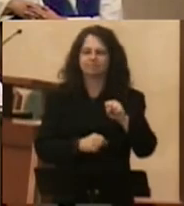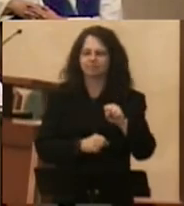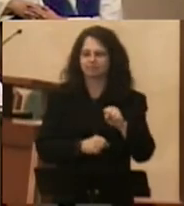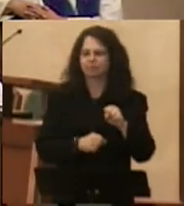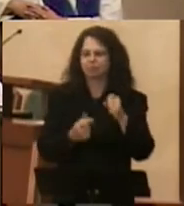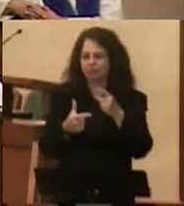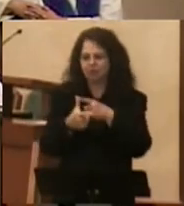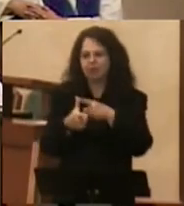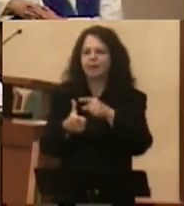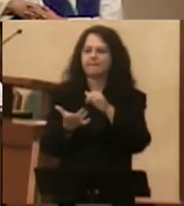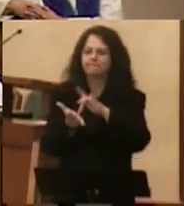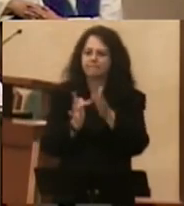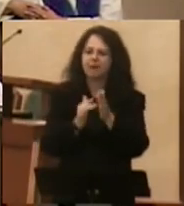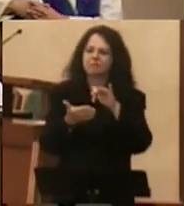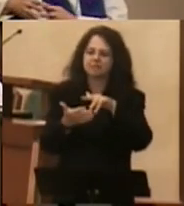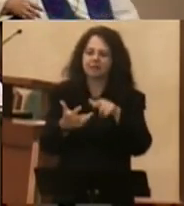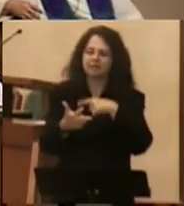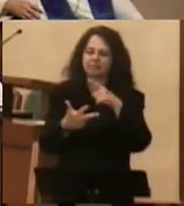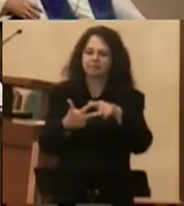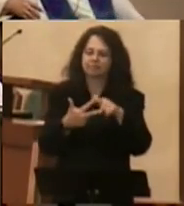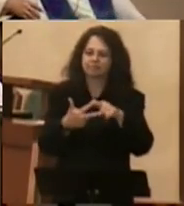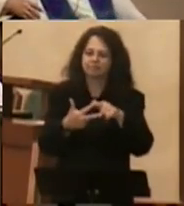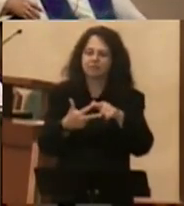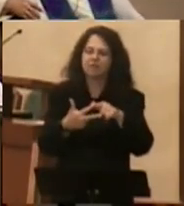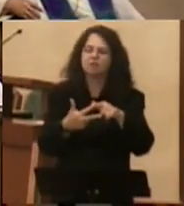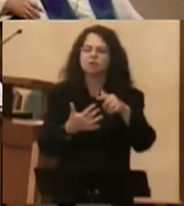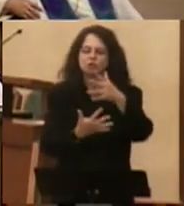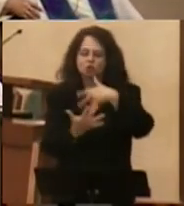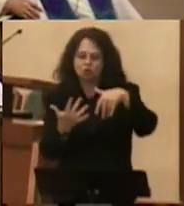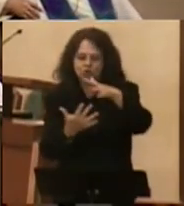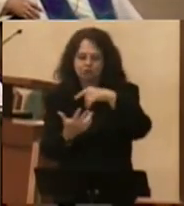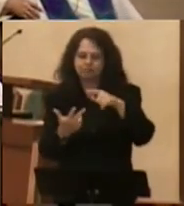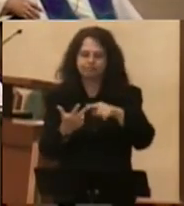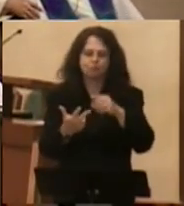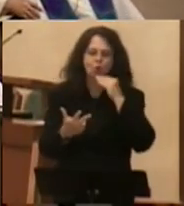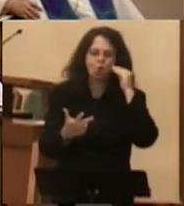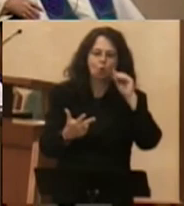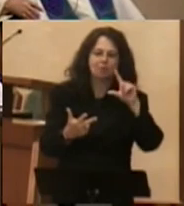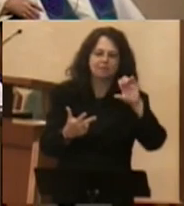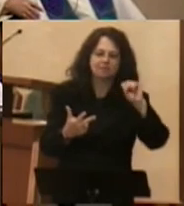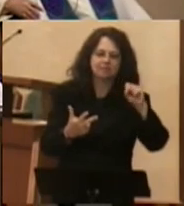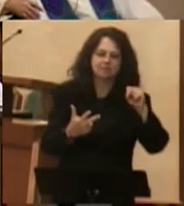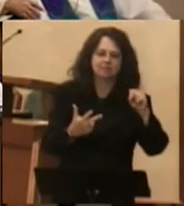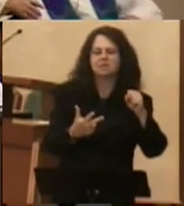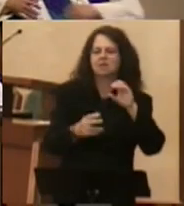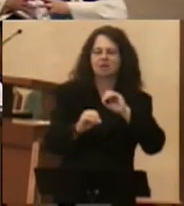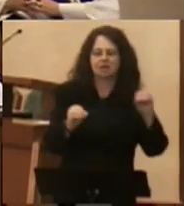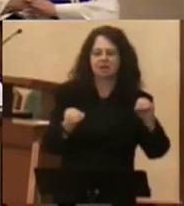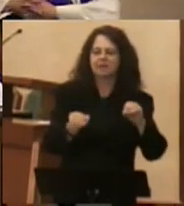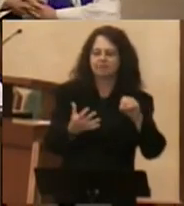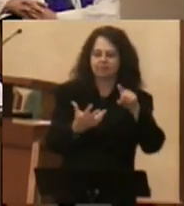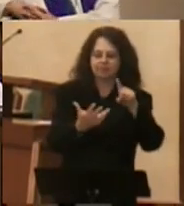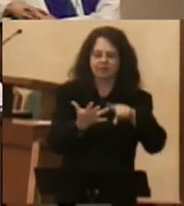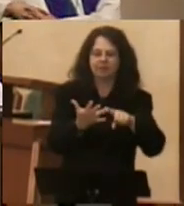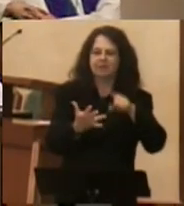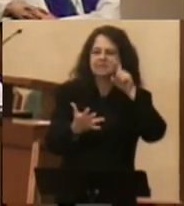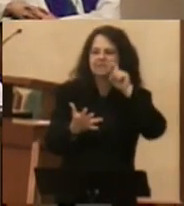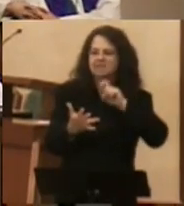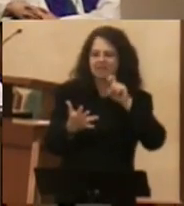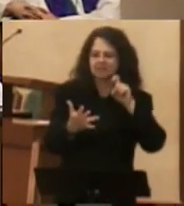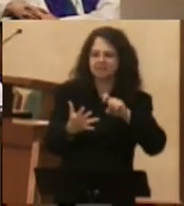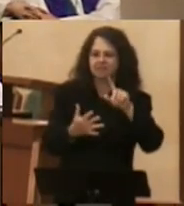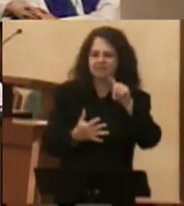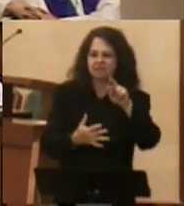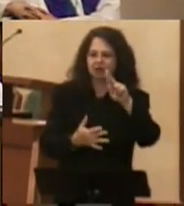Bible study, social injustice, homelessness, sex trafficking, making